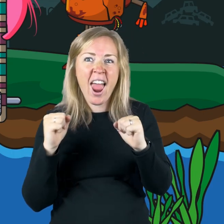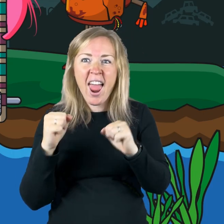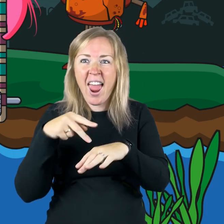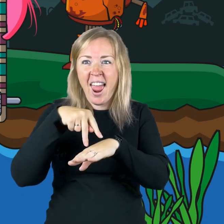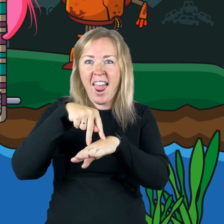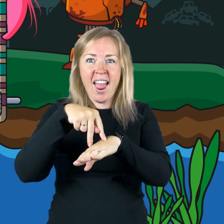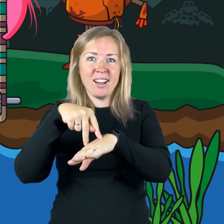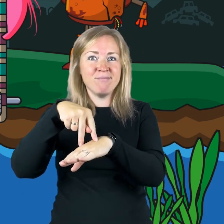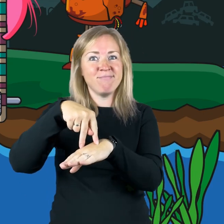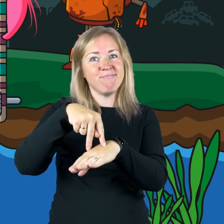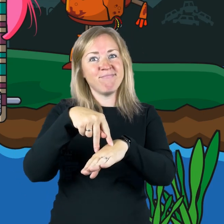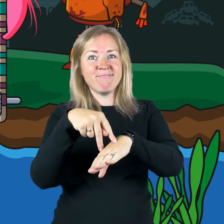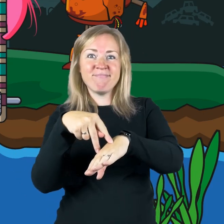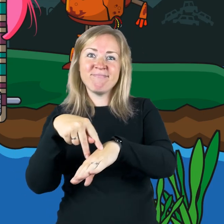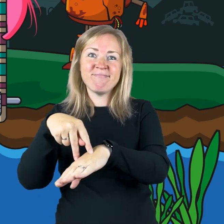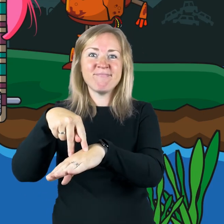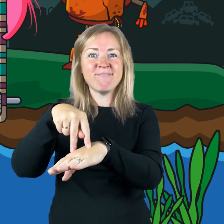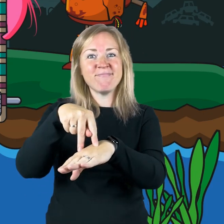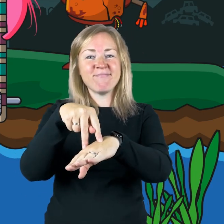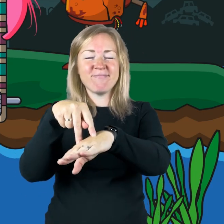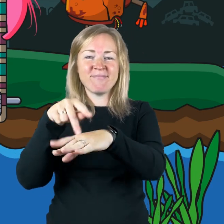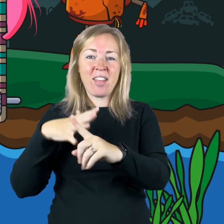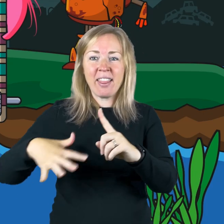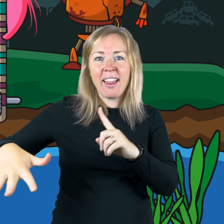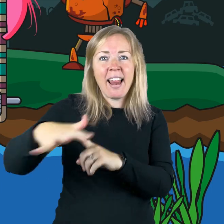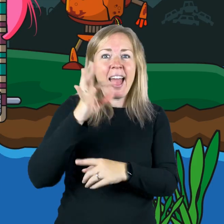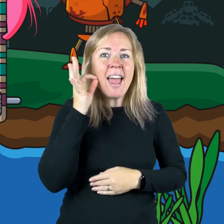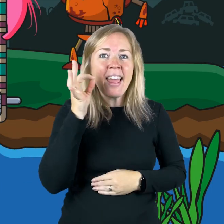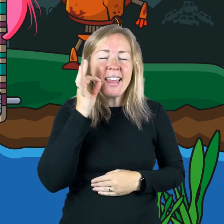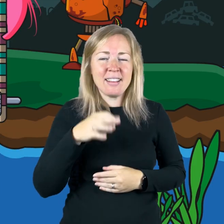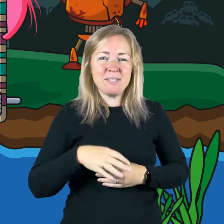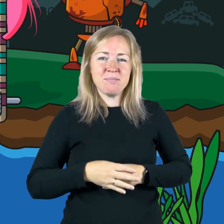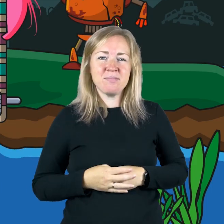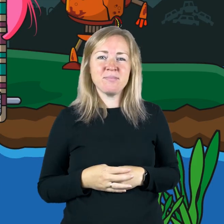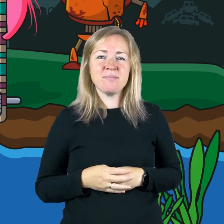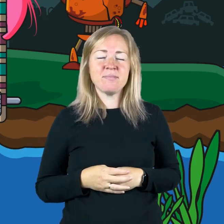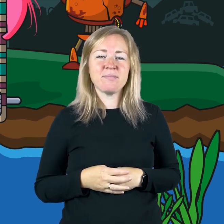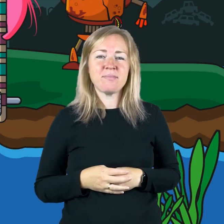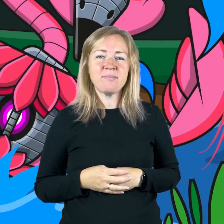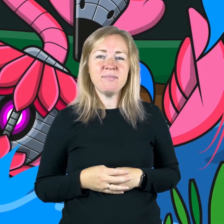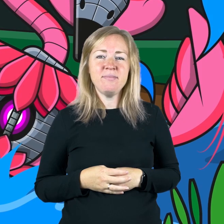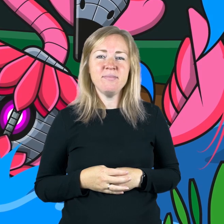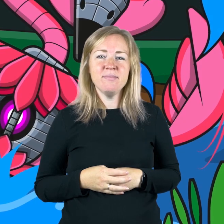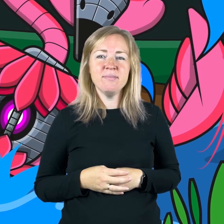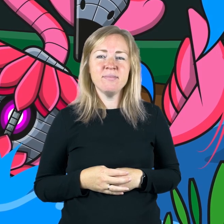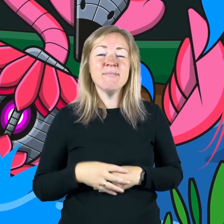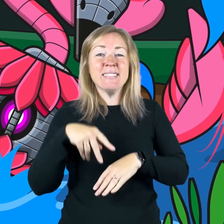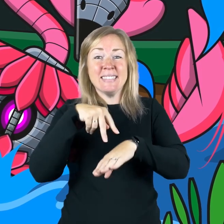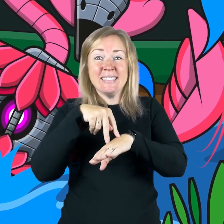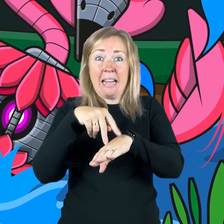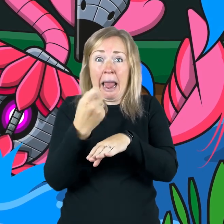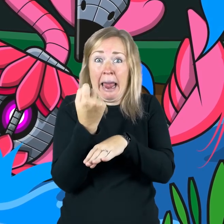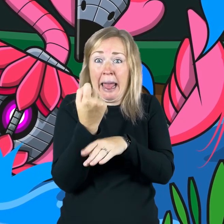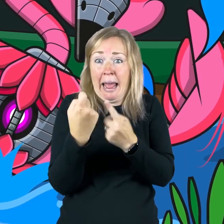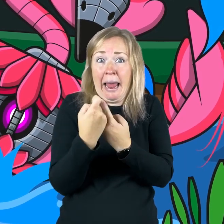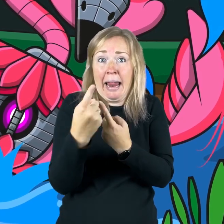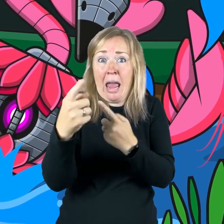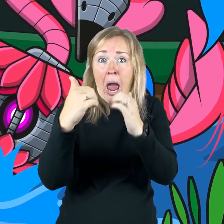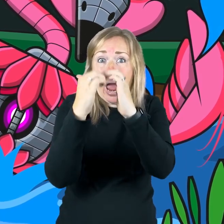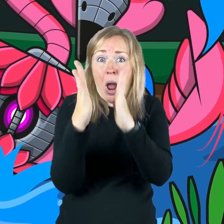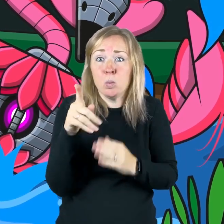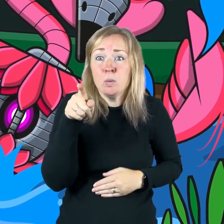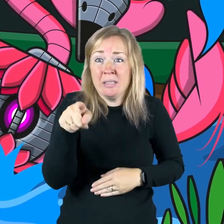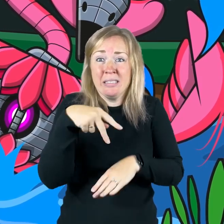Yippee! She cried as she glided across the surface of the lake. But as she drifted towards her